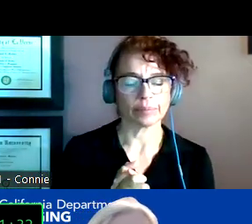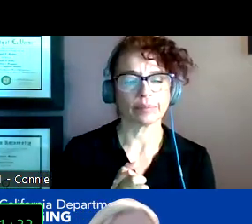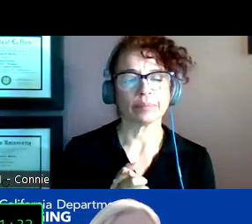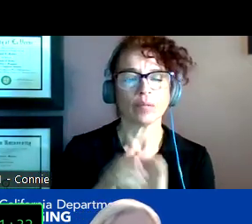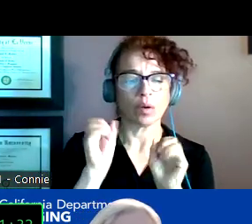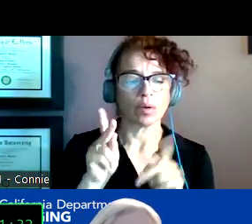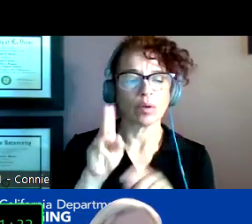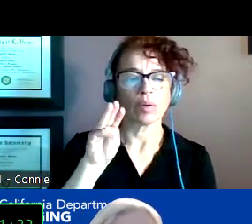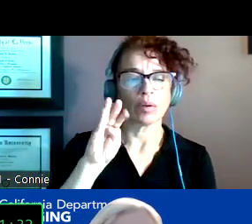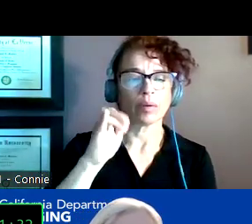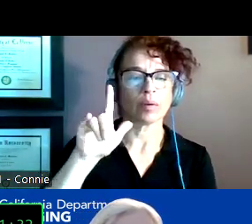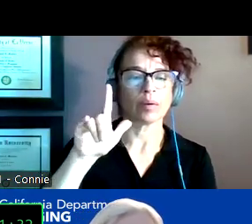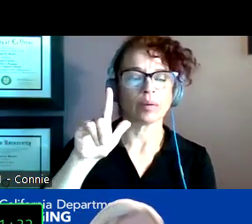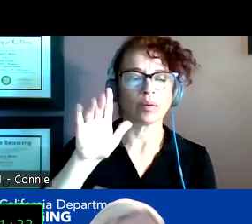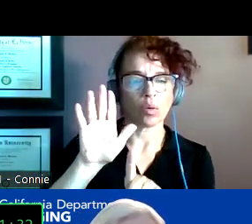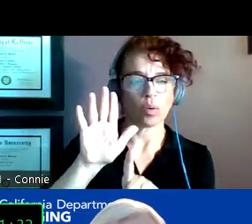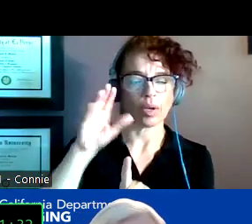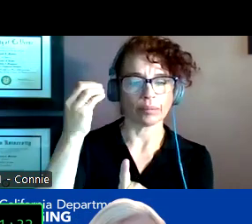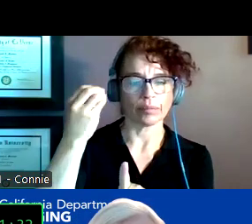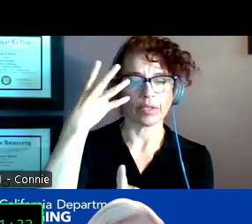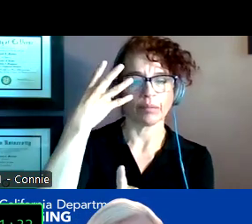Okay, Michelle, let me spotlight you. Hold on.